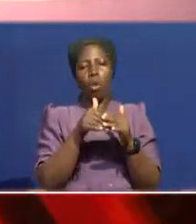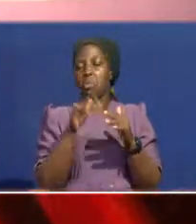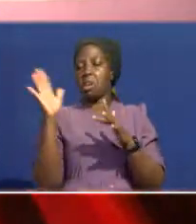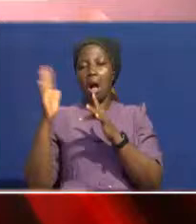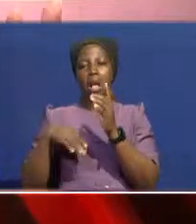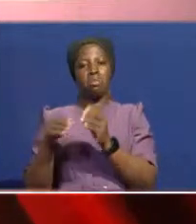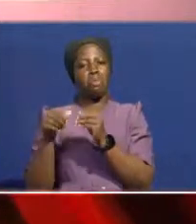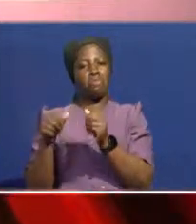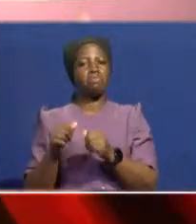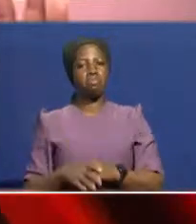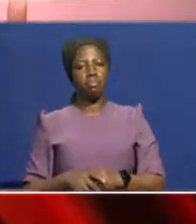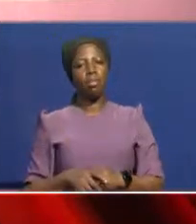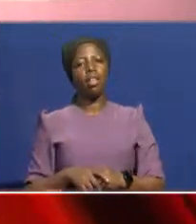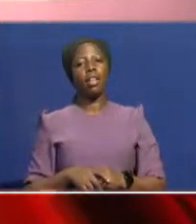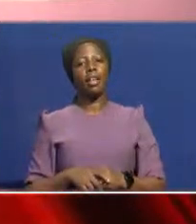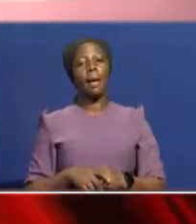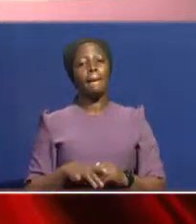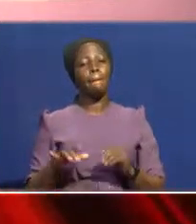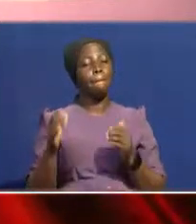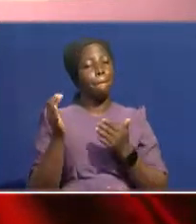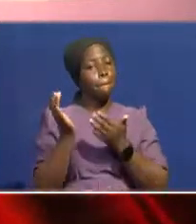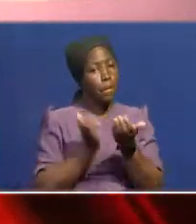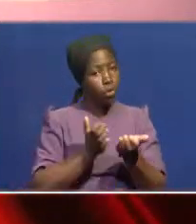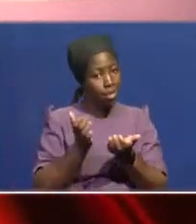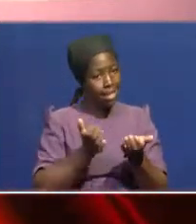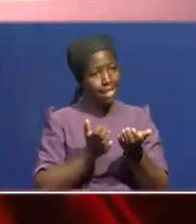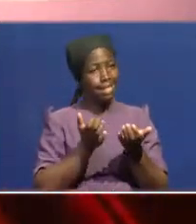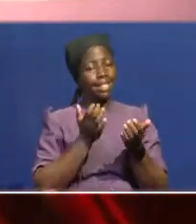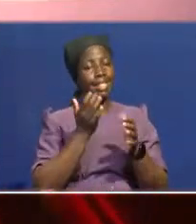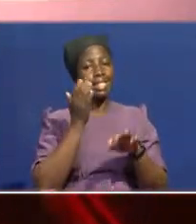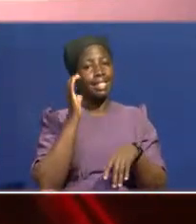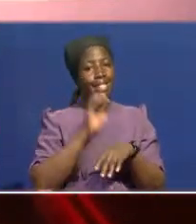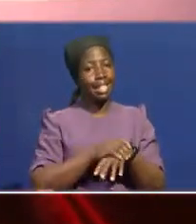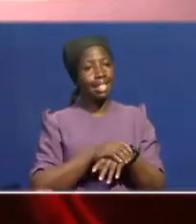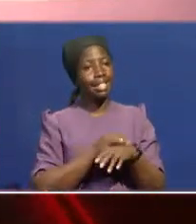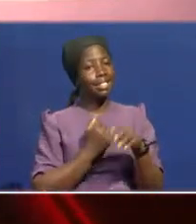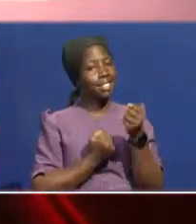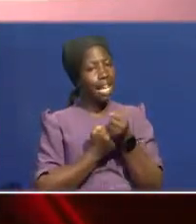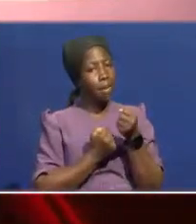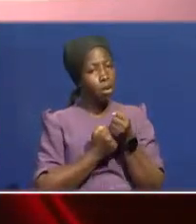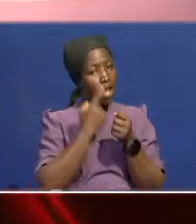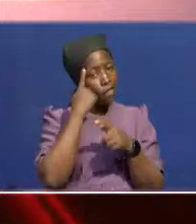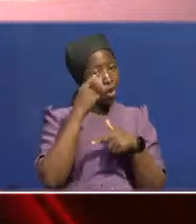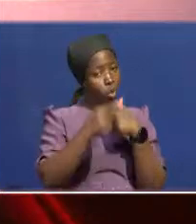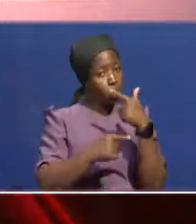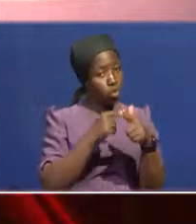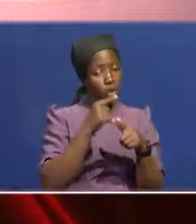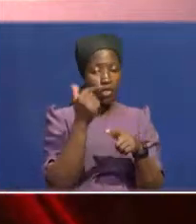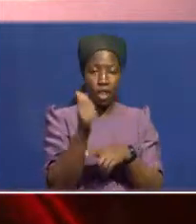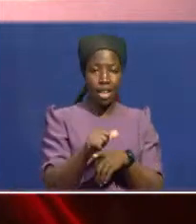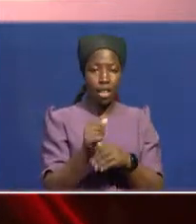it. Business must drive the incentive for continuity of any solution we create for smallholder